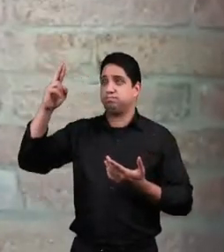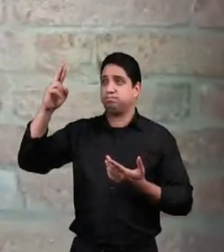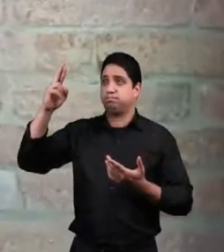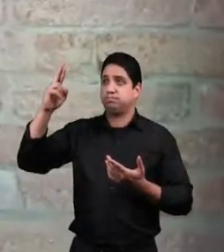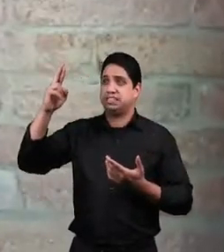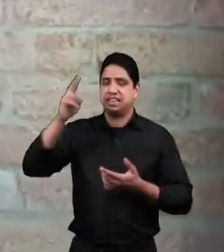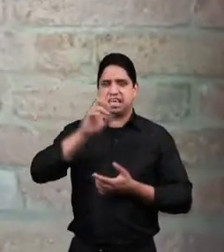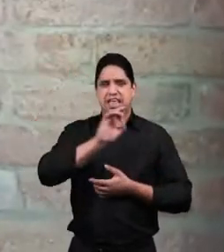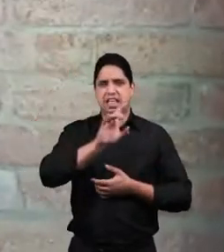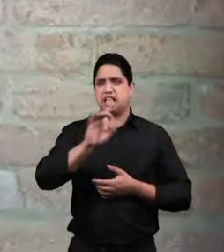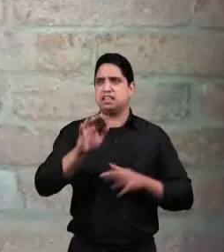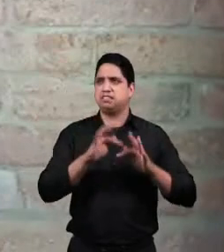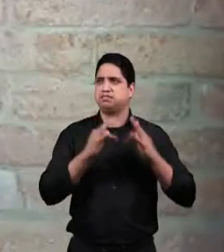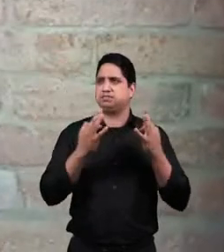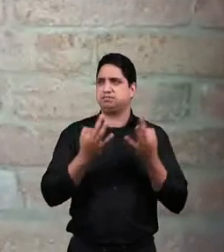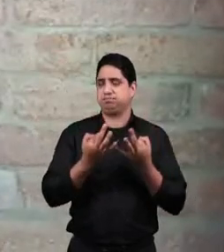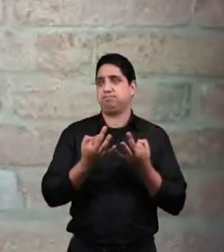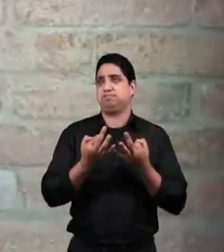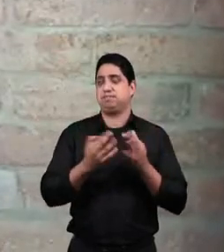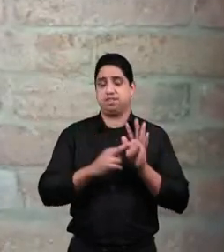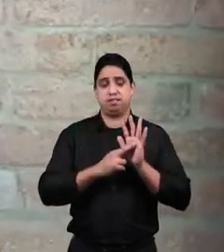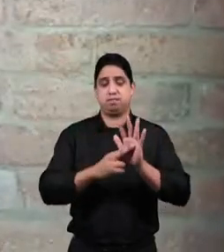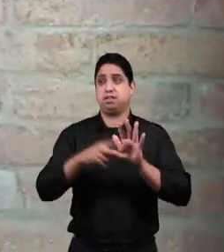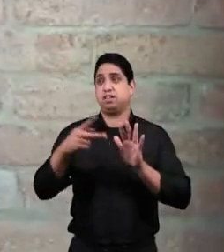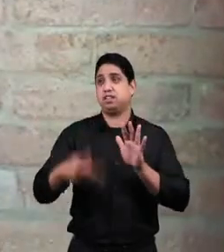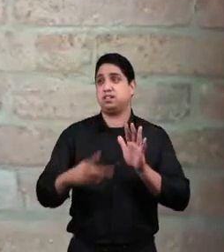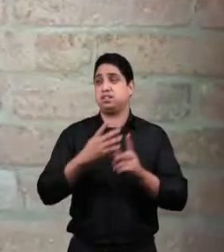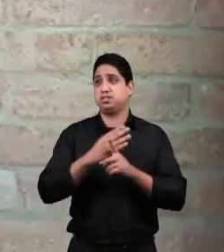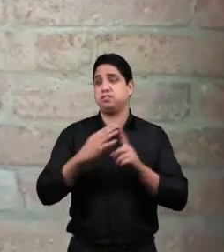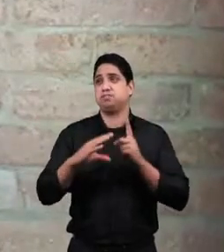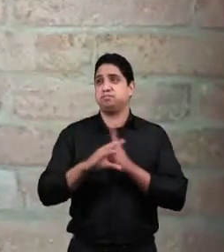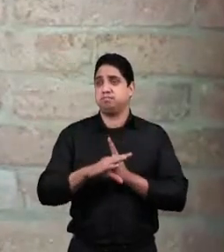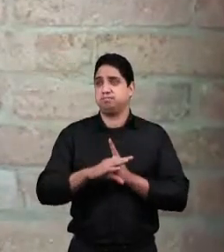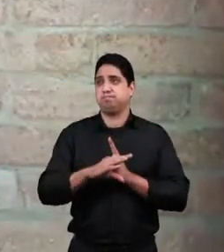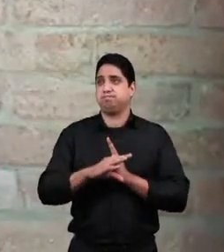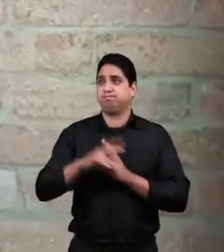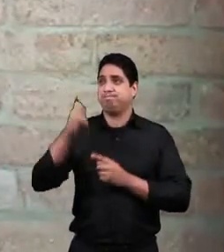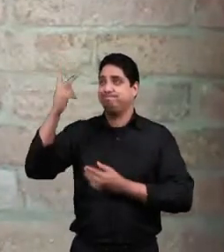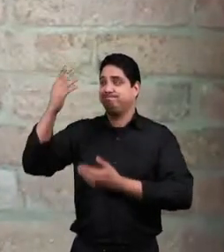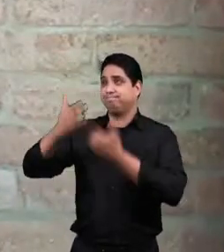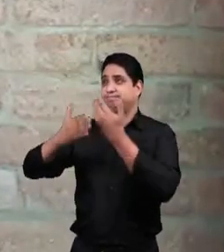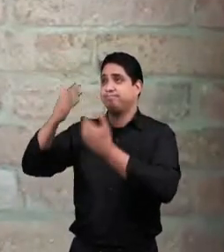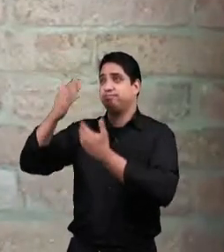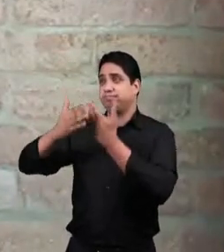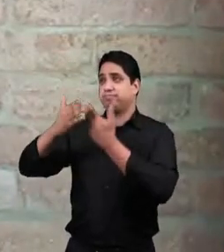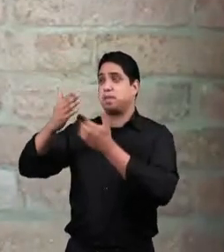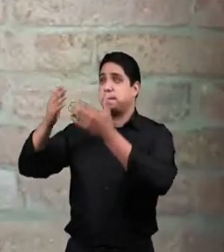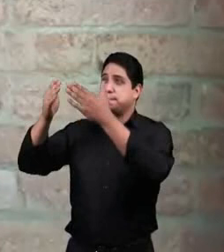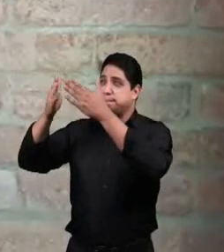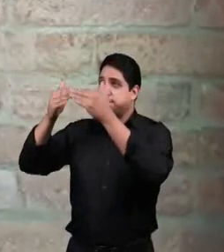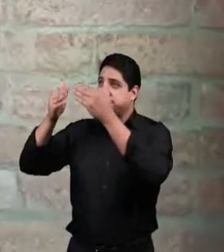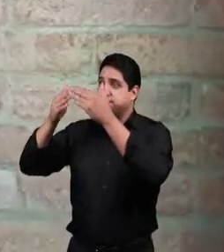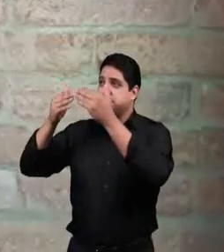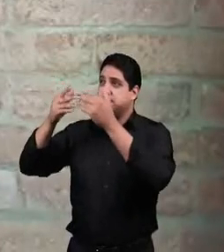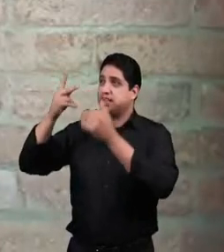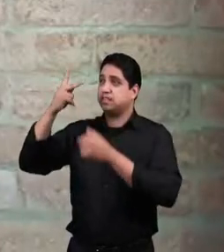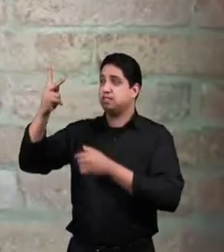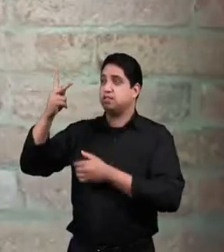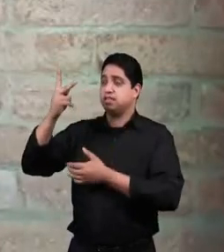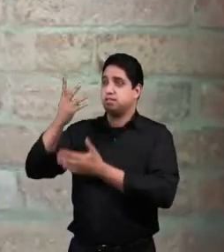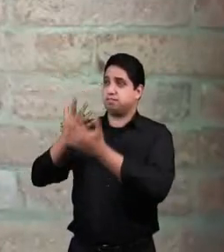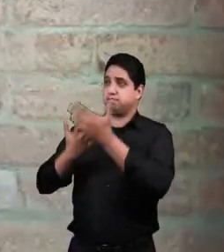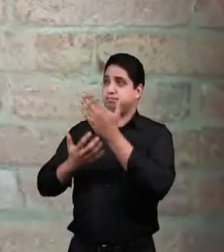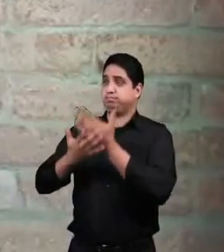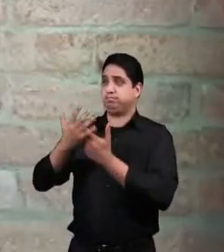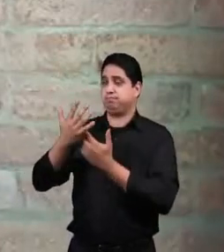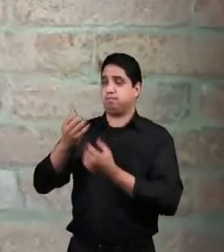Lord. Lord, our Father, we pray once more by the power that is in the blood of Jesus. When